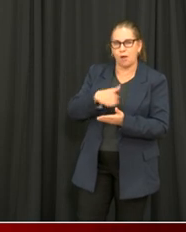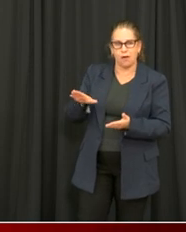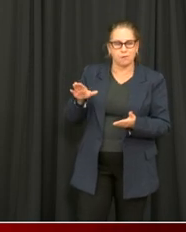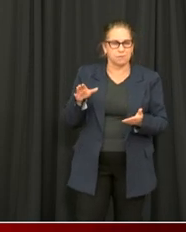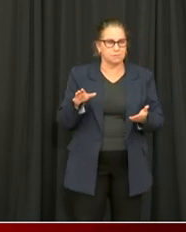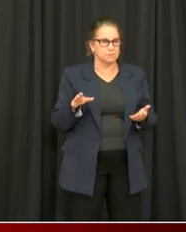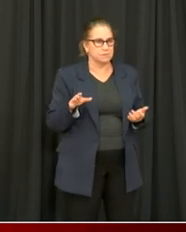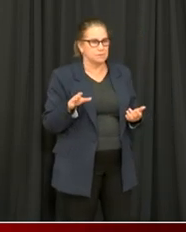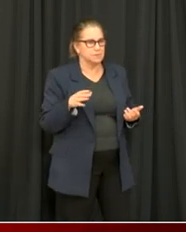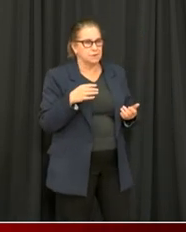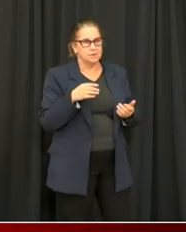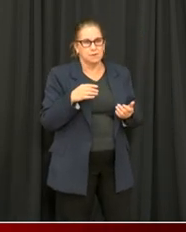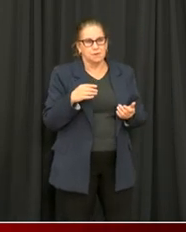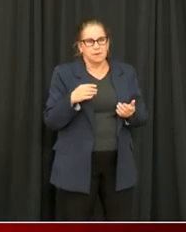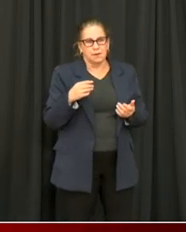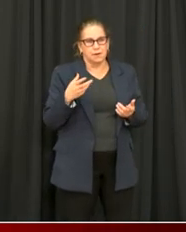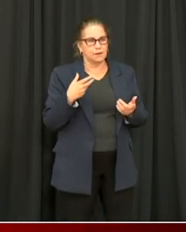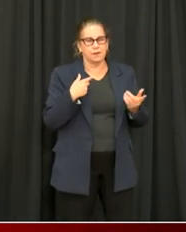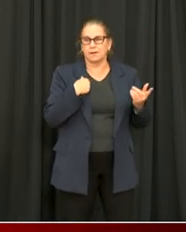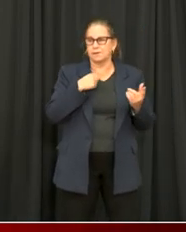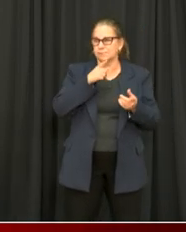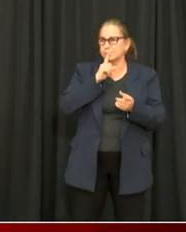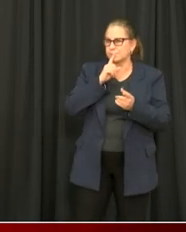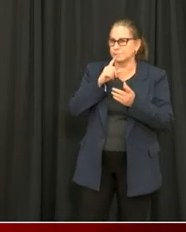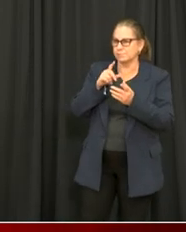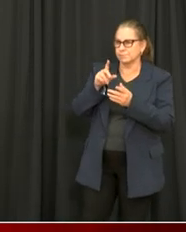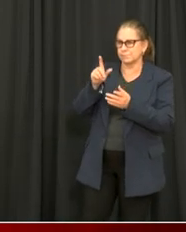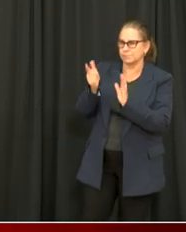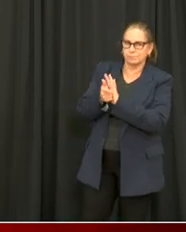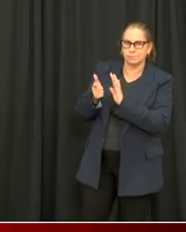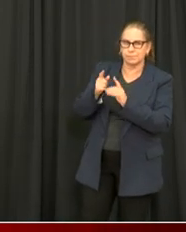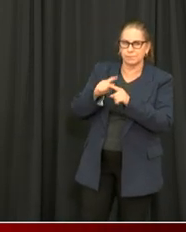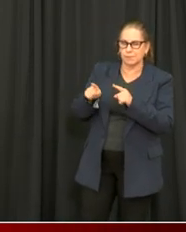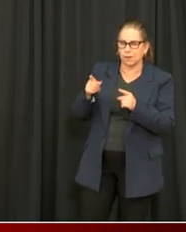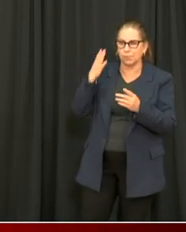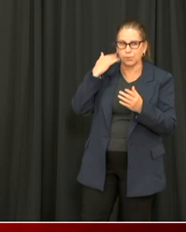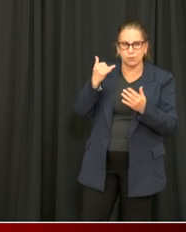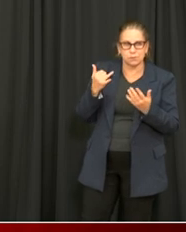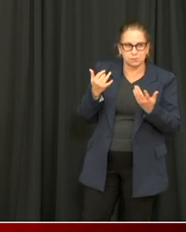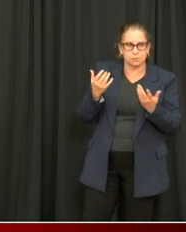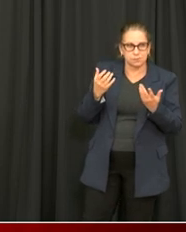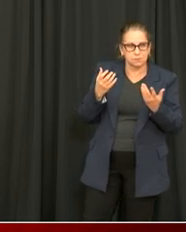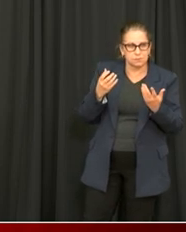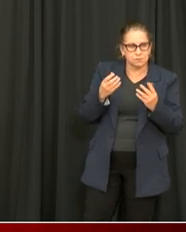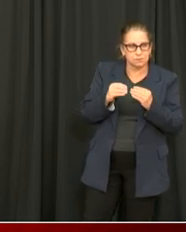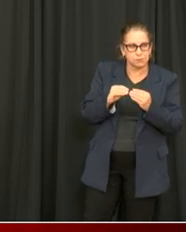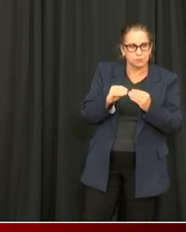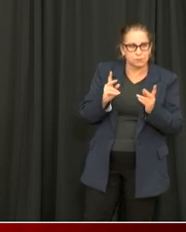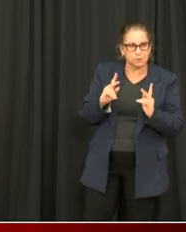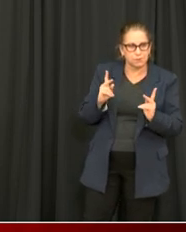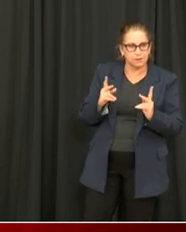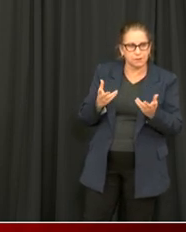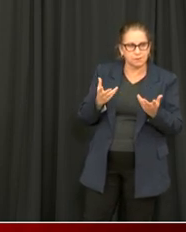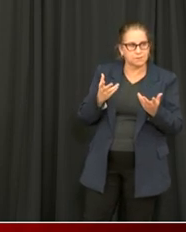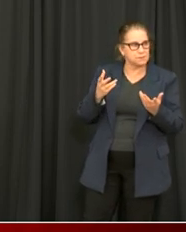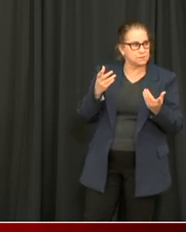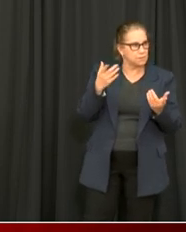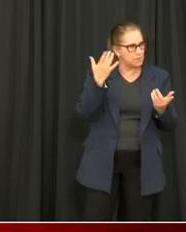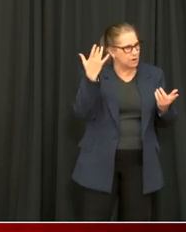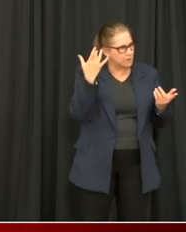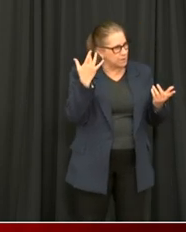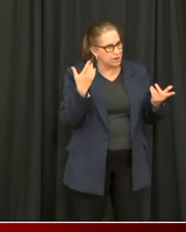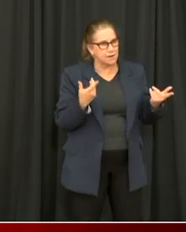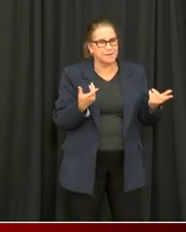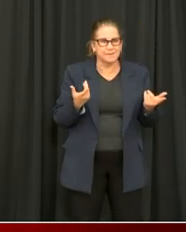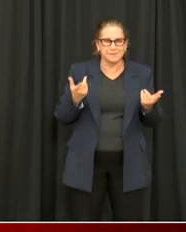choirs. And was your question why? Yeah. Because that is what the